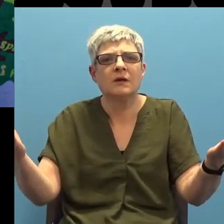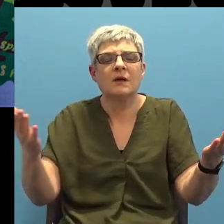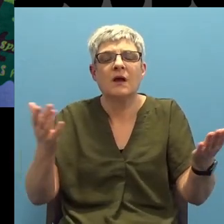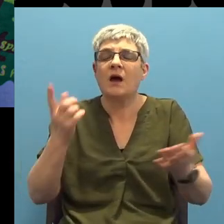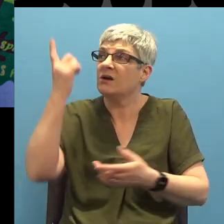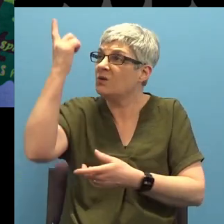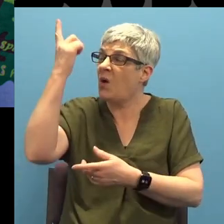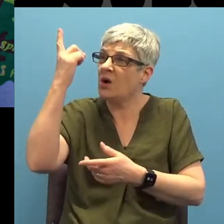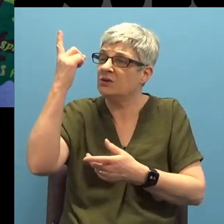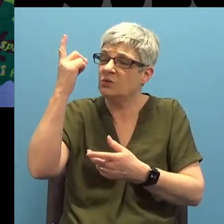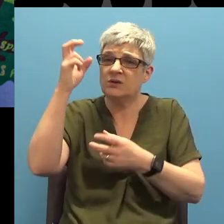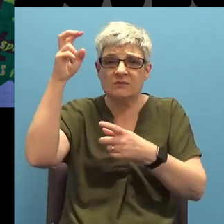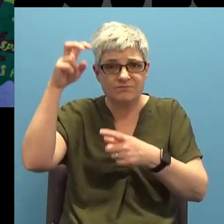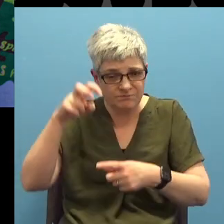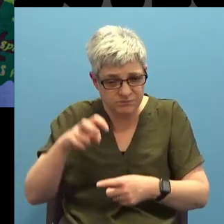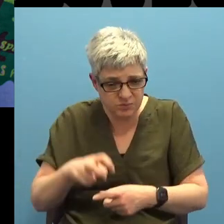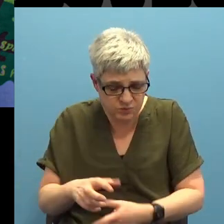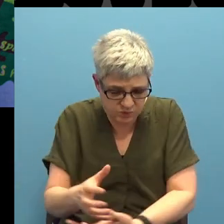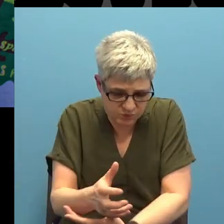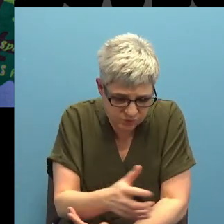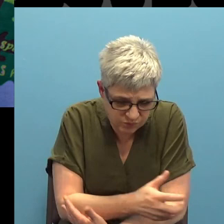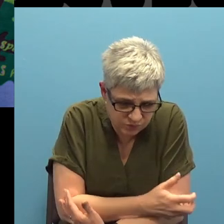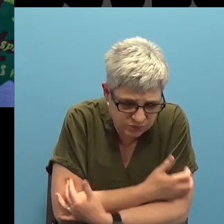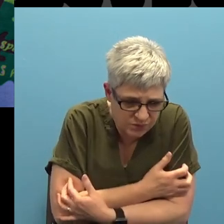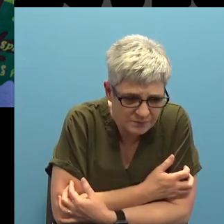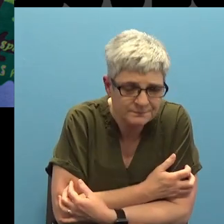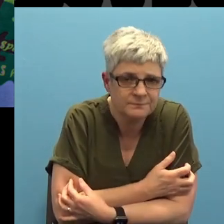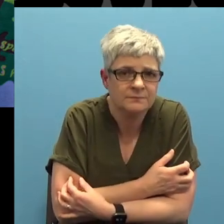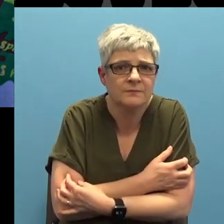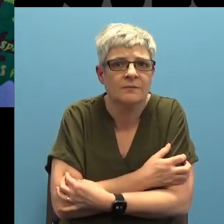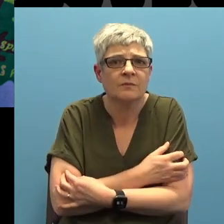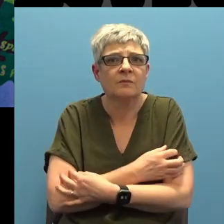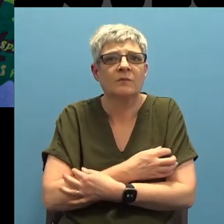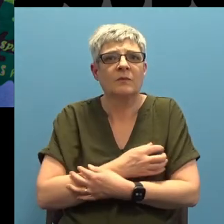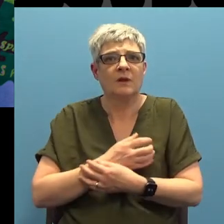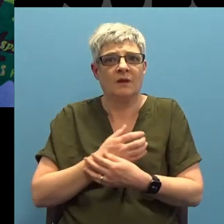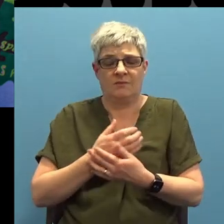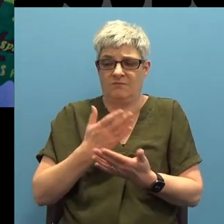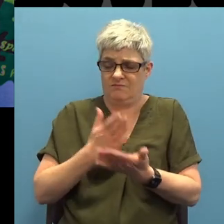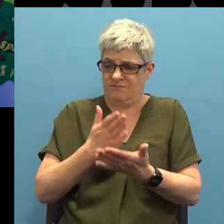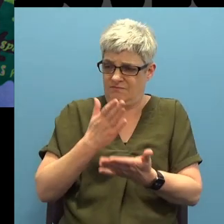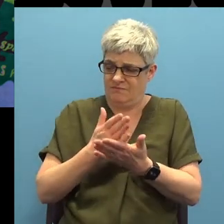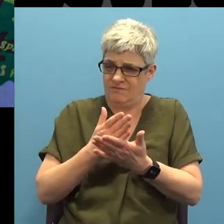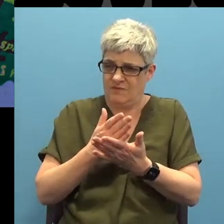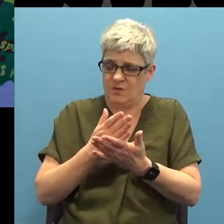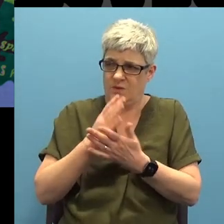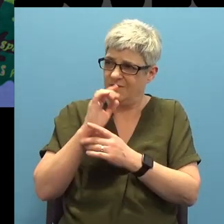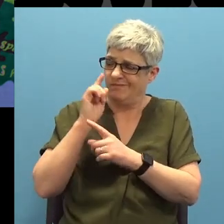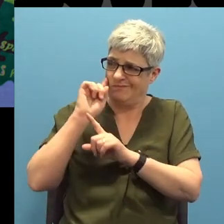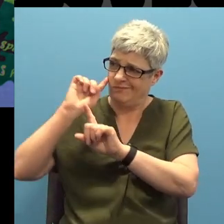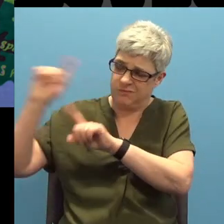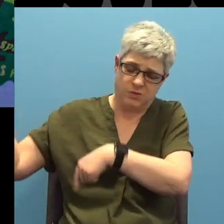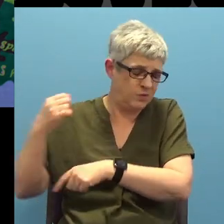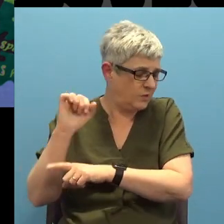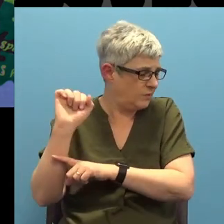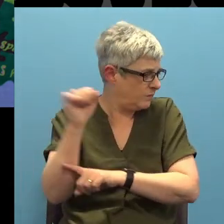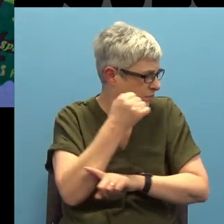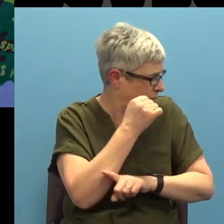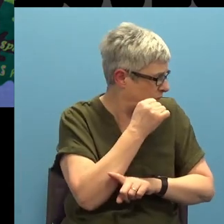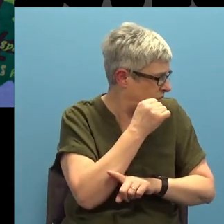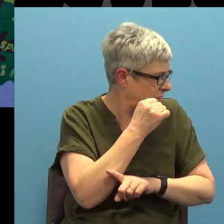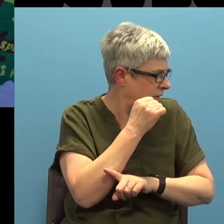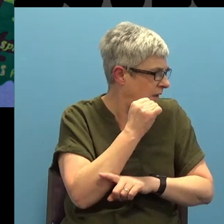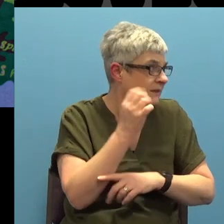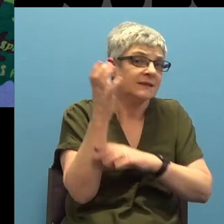a God who has stooped down and embraced us, a God who even when we had turned our backs and turned away, came